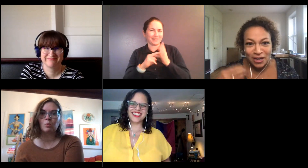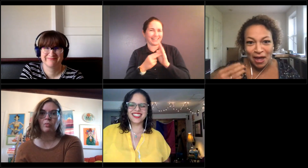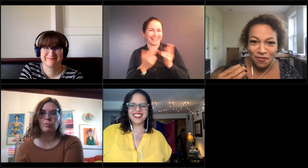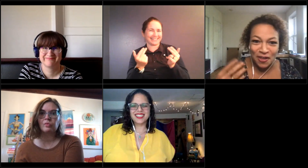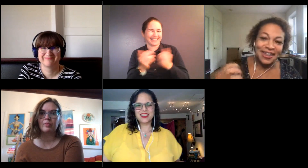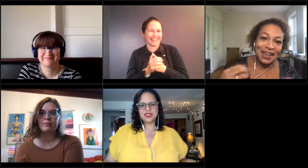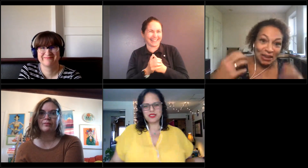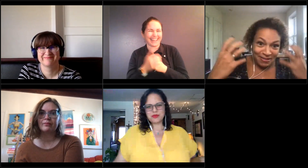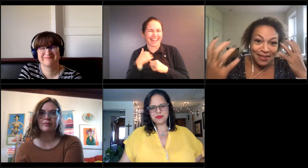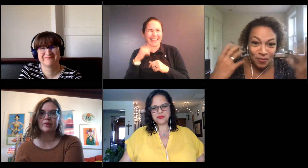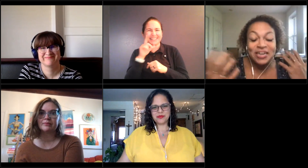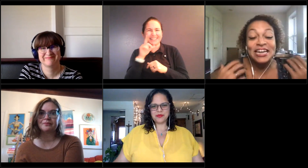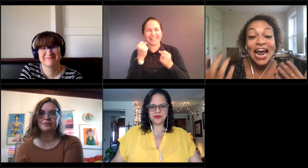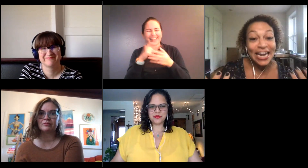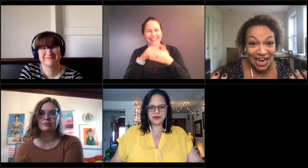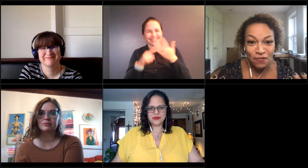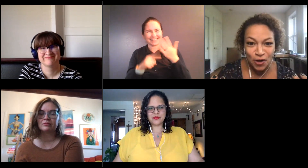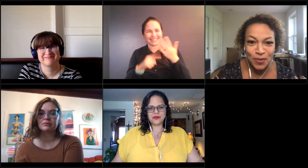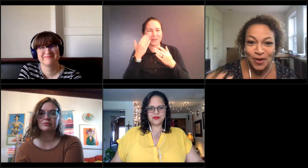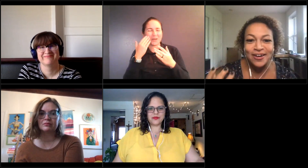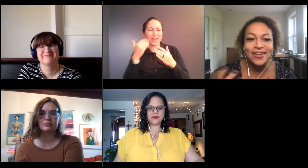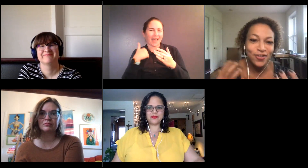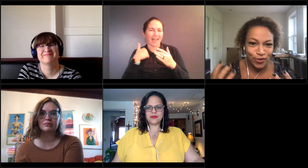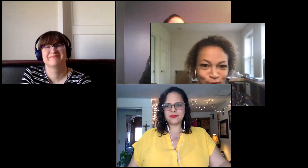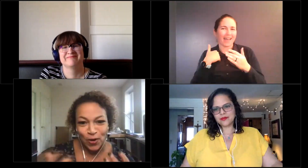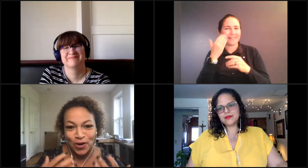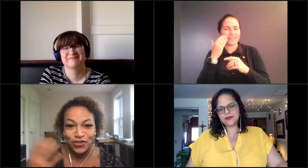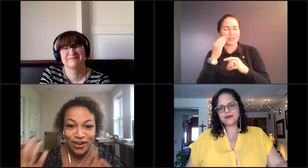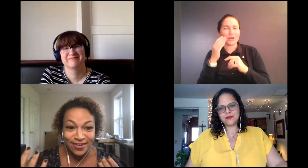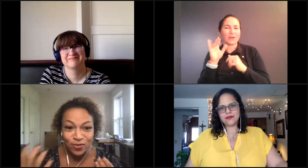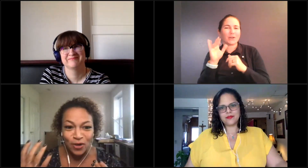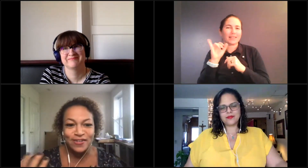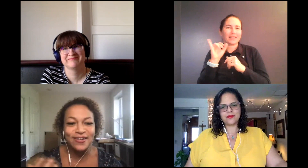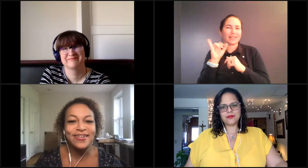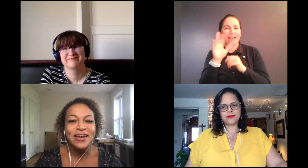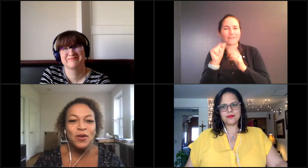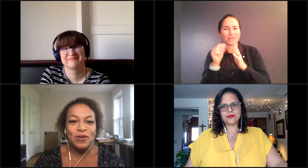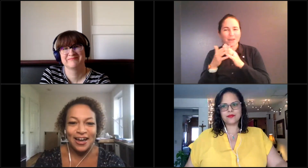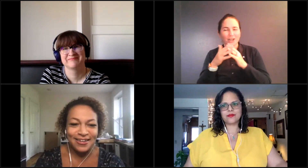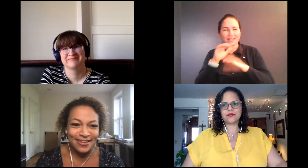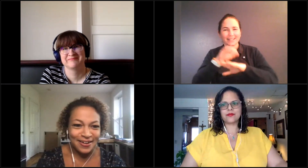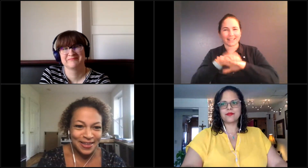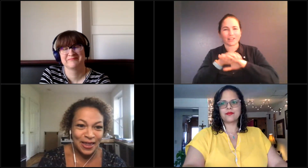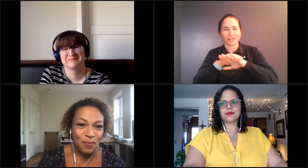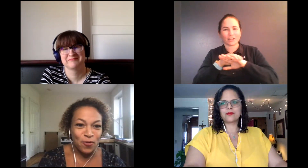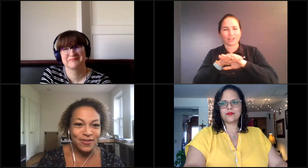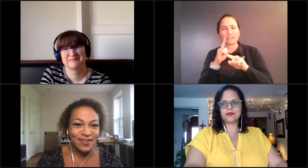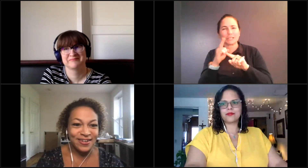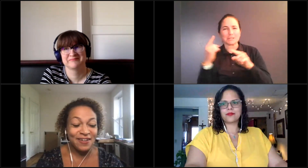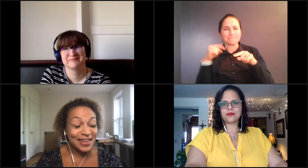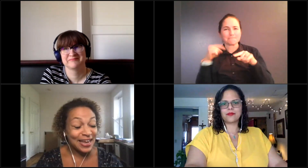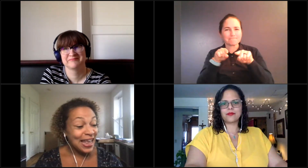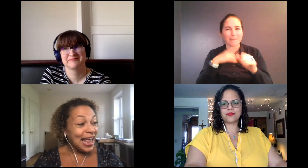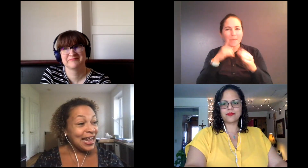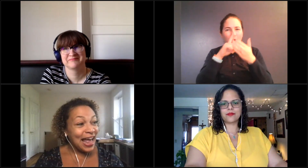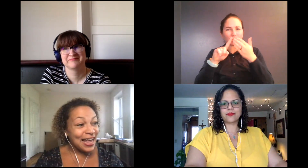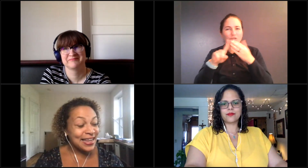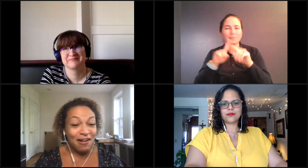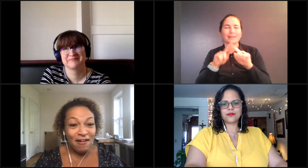I tweet a lot of things that like ostensibly contain African American English and therefore are adjacent to my research, but not necessarily like my research. And I